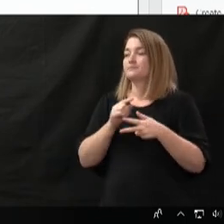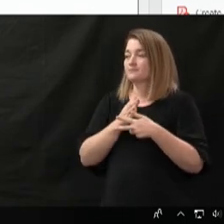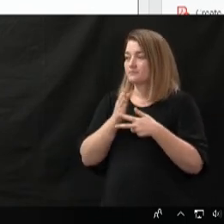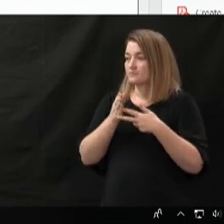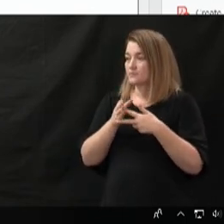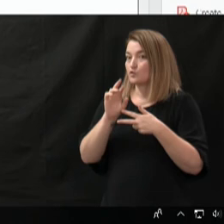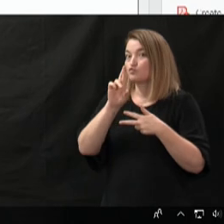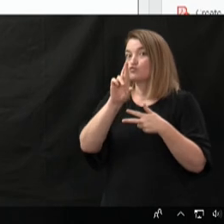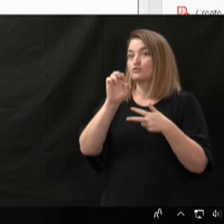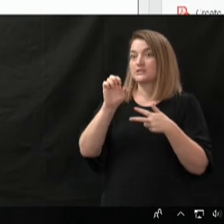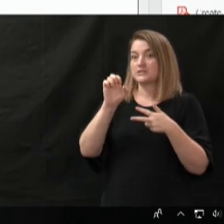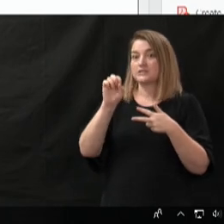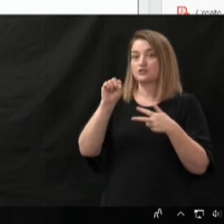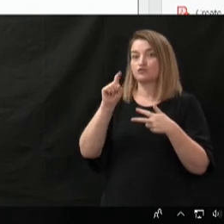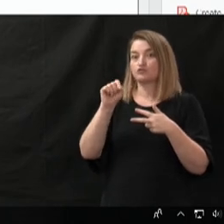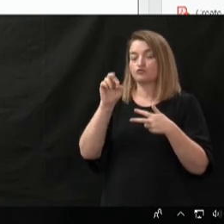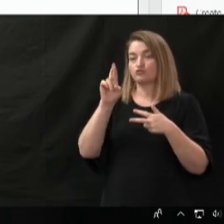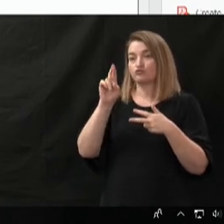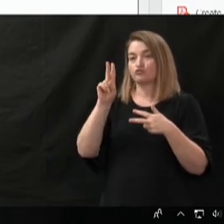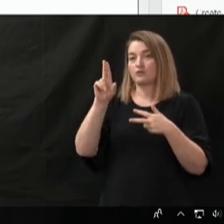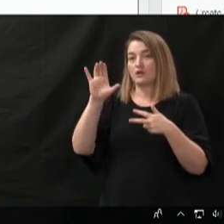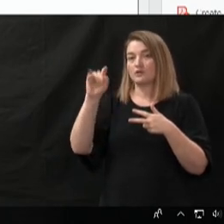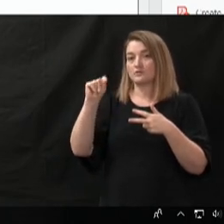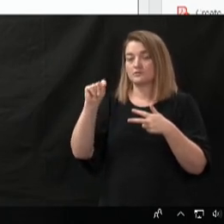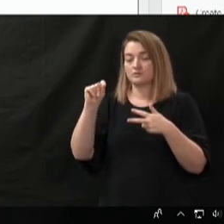Destruct. Destruct. Destructive.